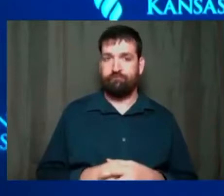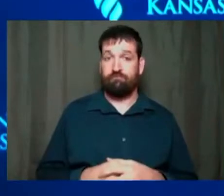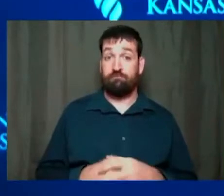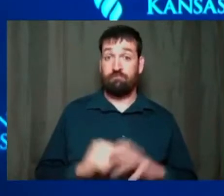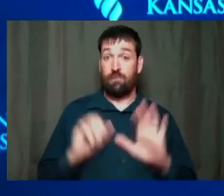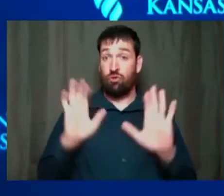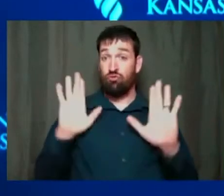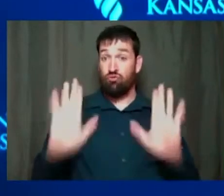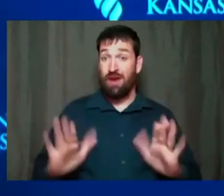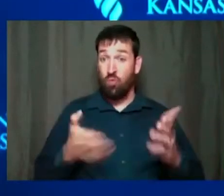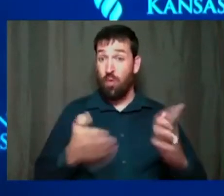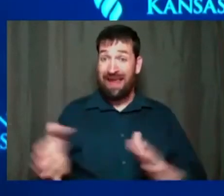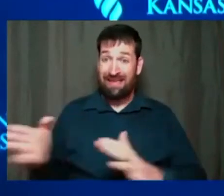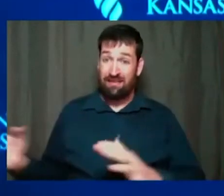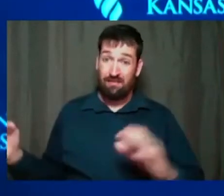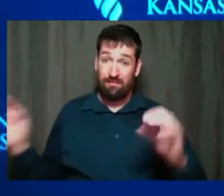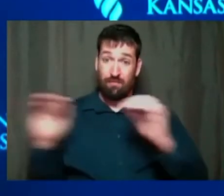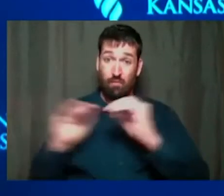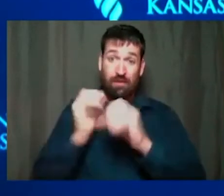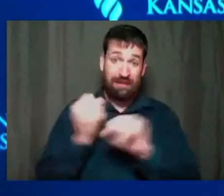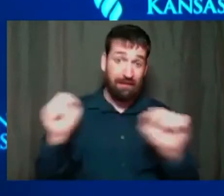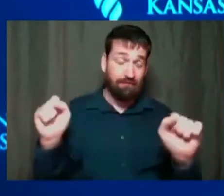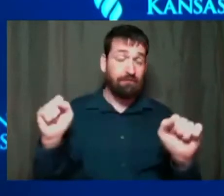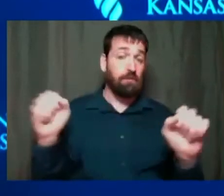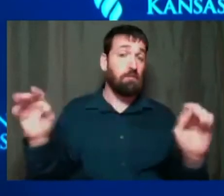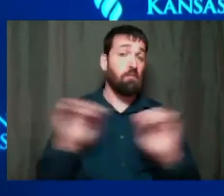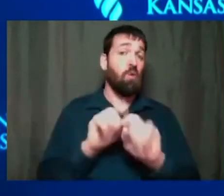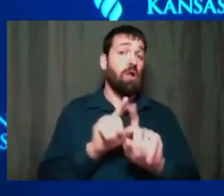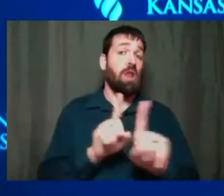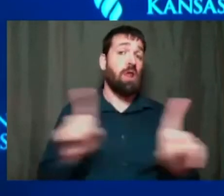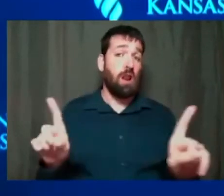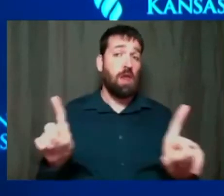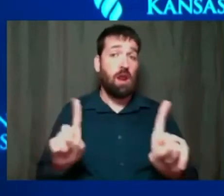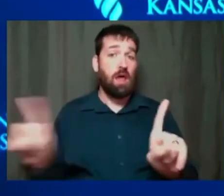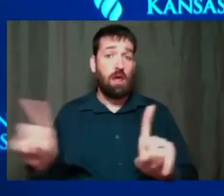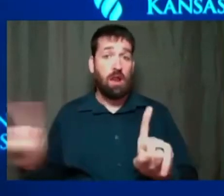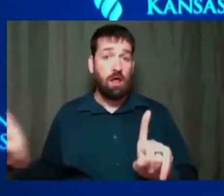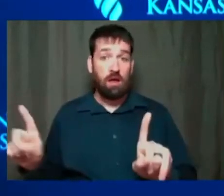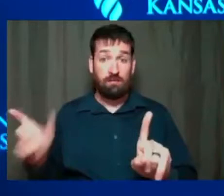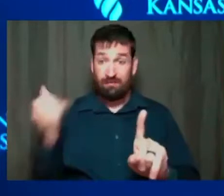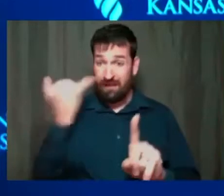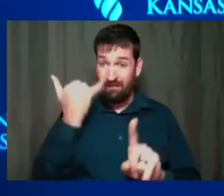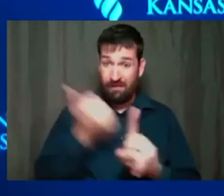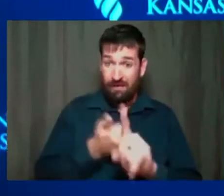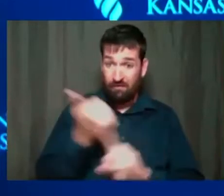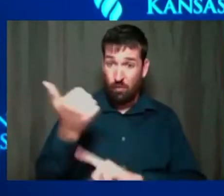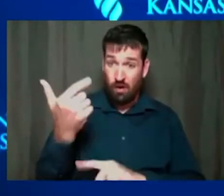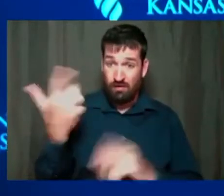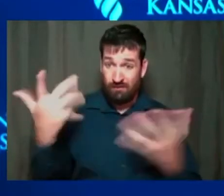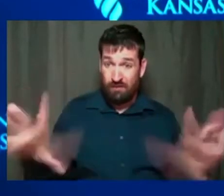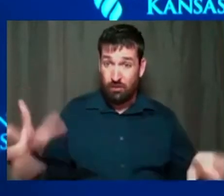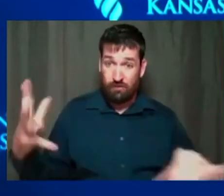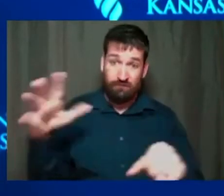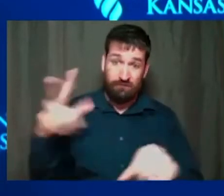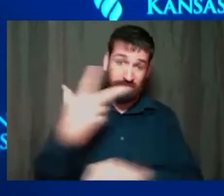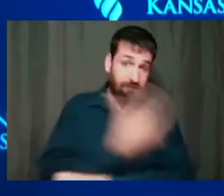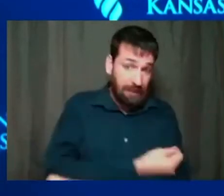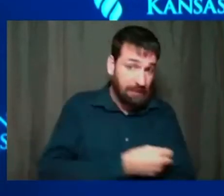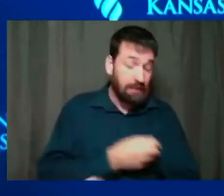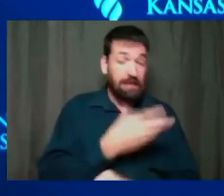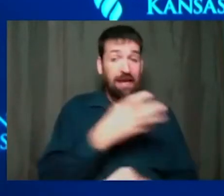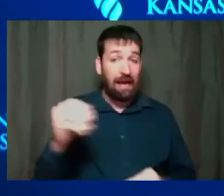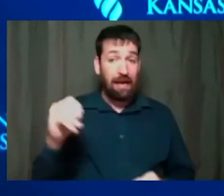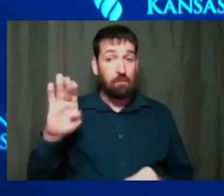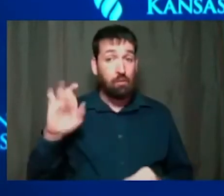safer? Can you get a little bit further apart? Is everybody's fully vaccinated and boosted? You know what? That